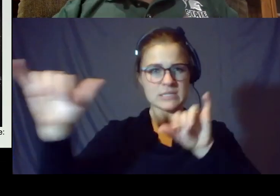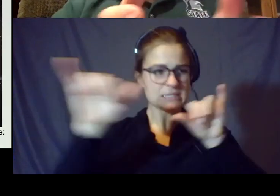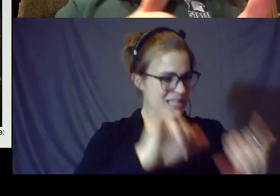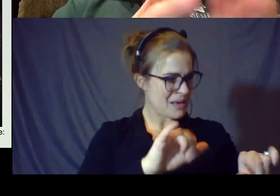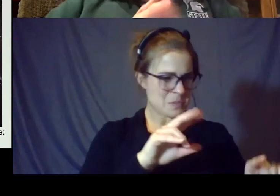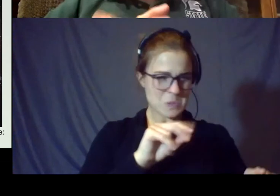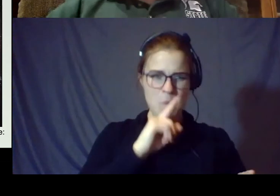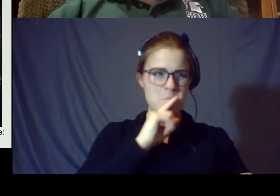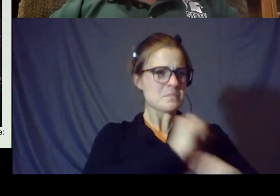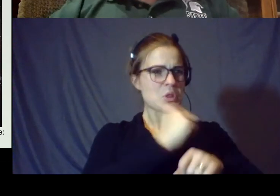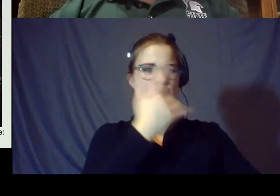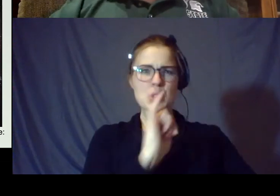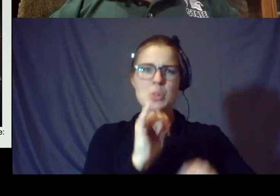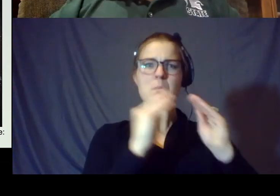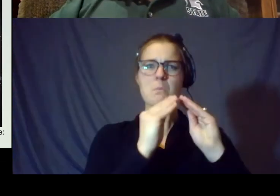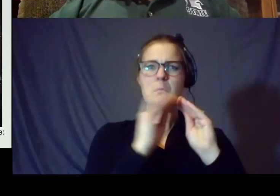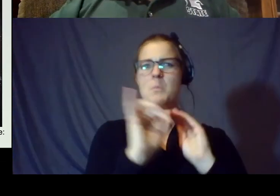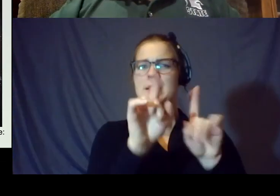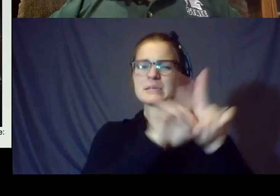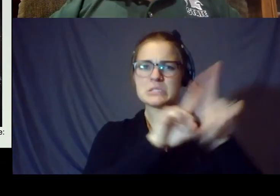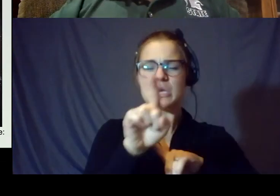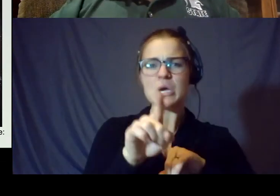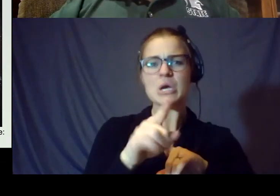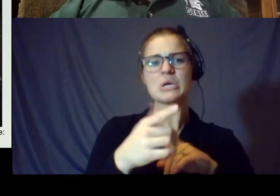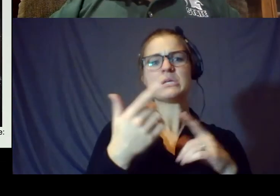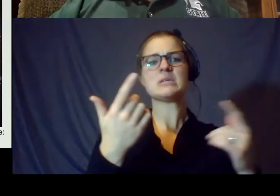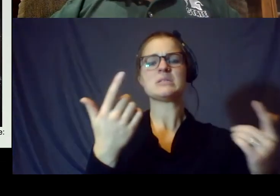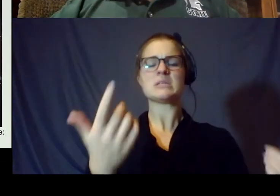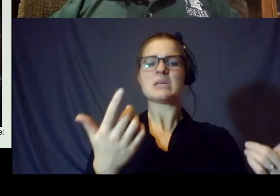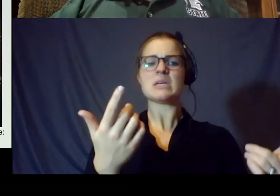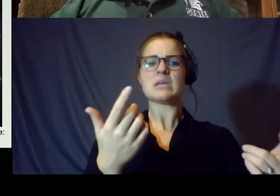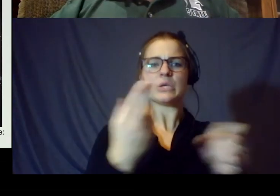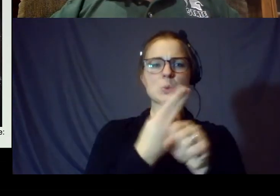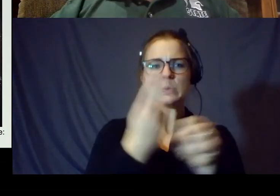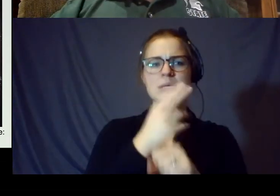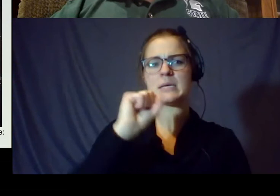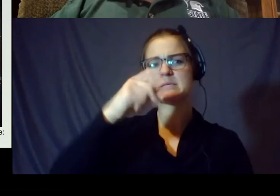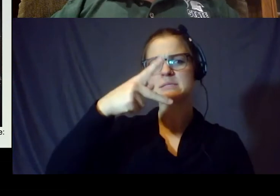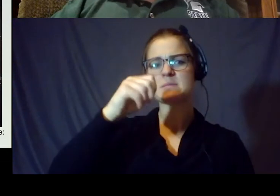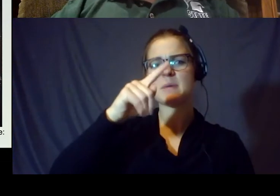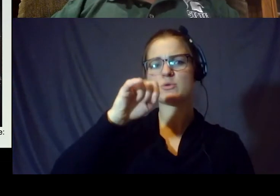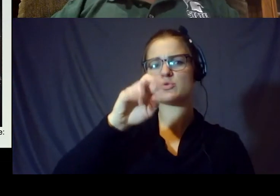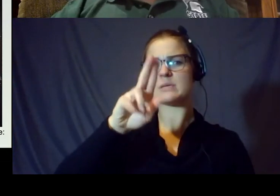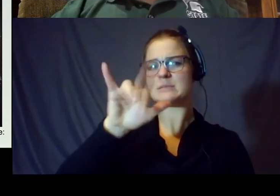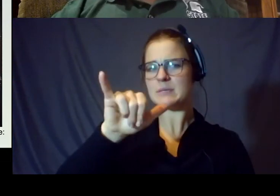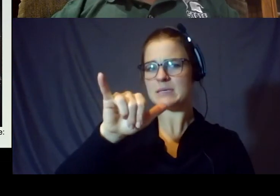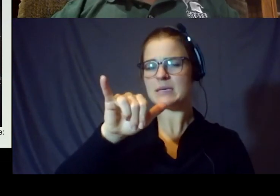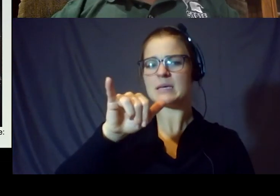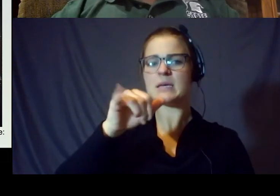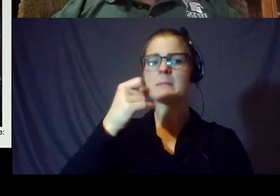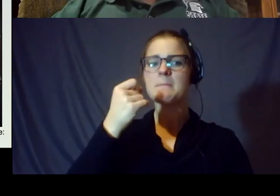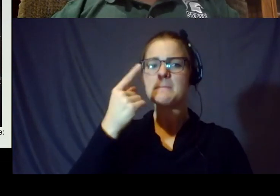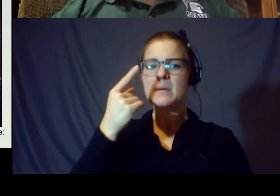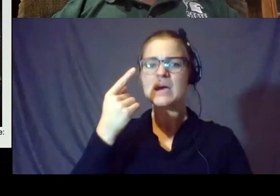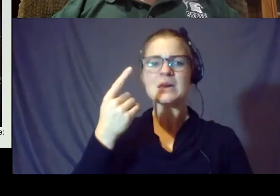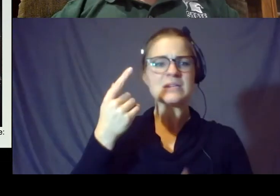stars by spectroscopy. And furthermore, novae also seem to occur every now and then